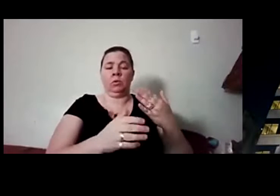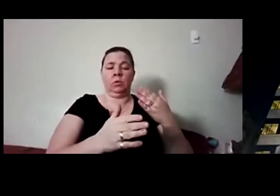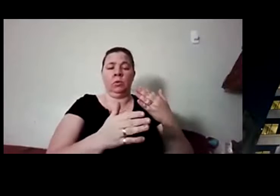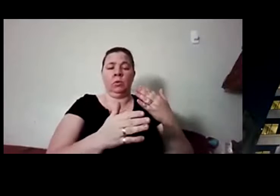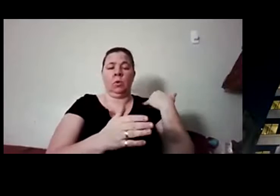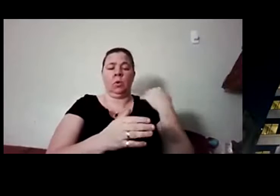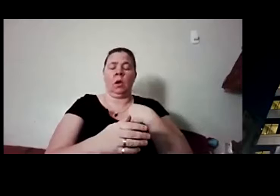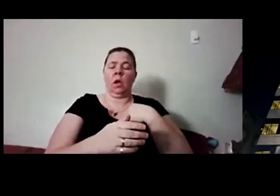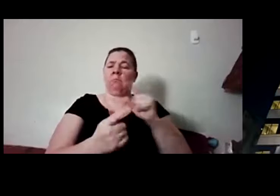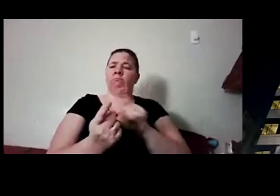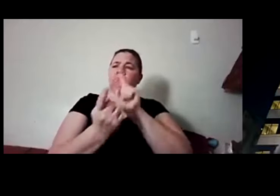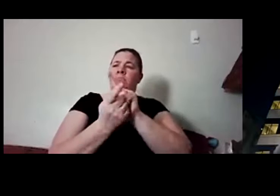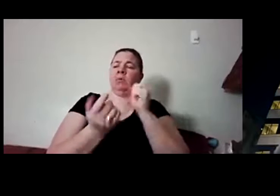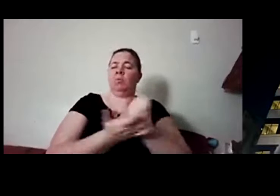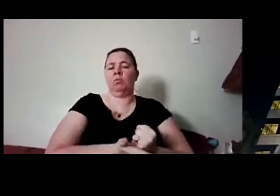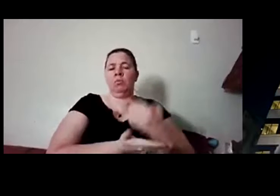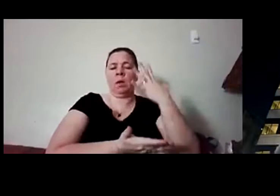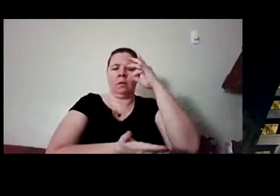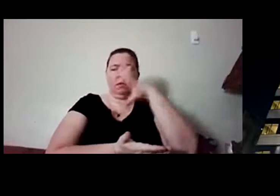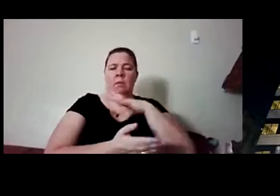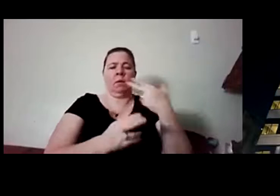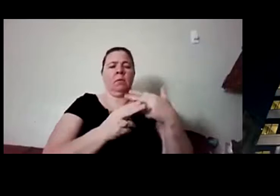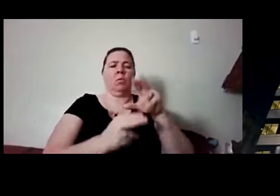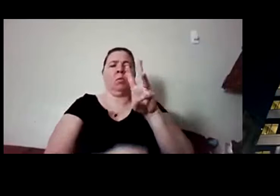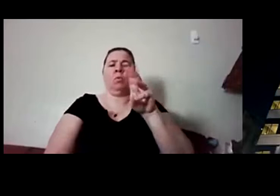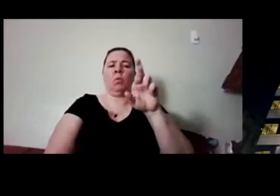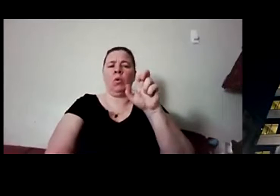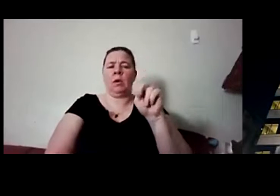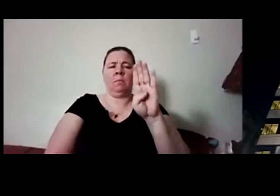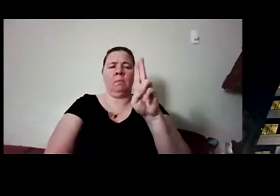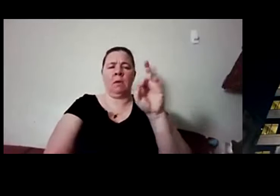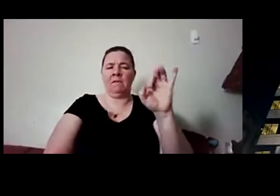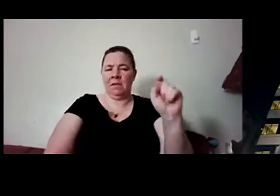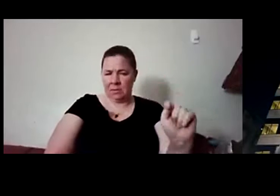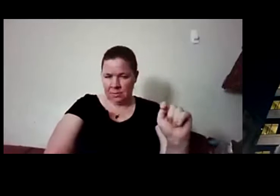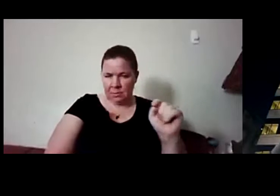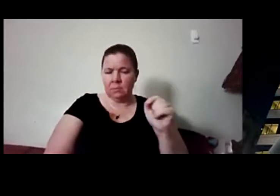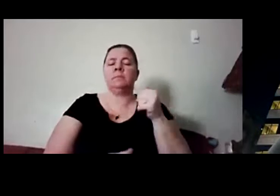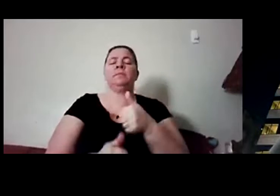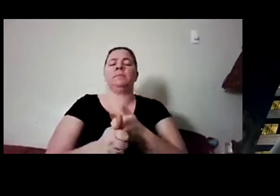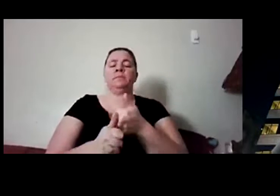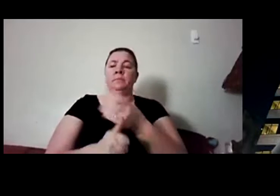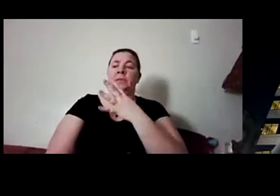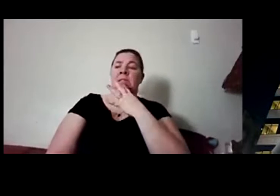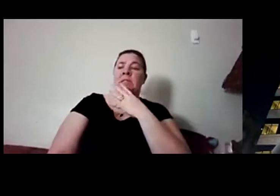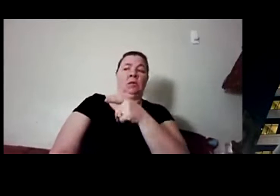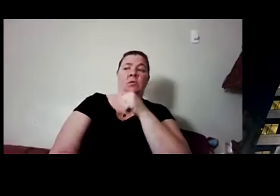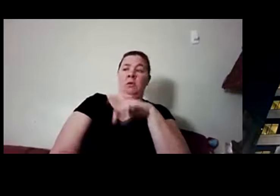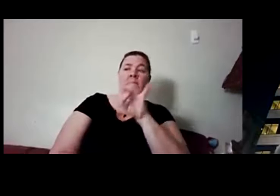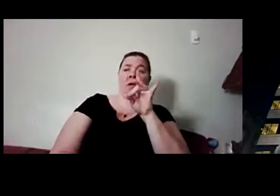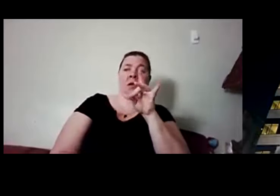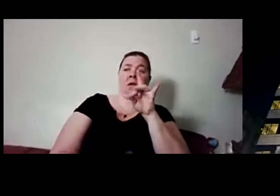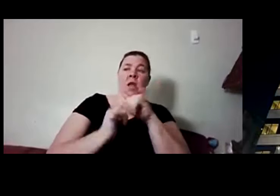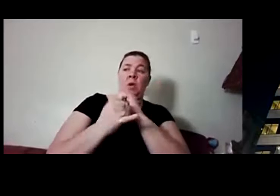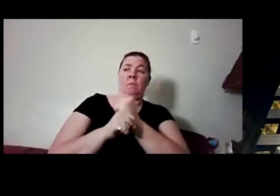a very wealthy gentleman by the name of Mr. Warren Buffett. And he said, if you don't find a way to